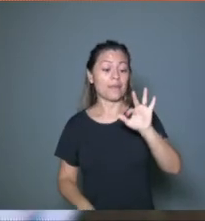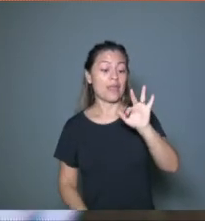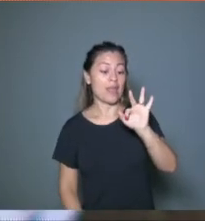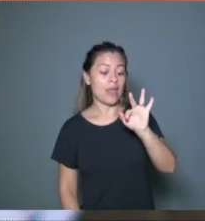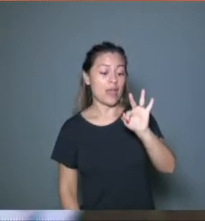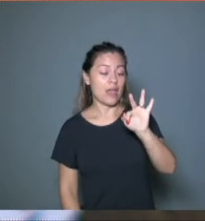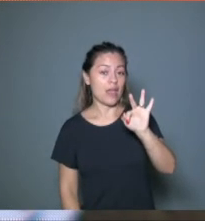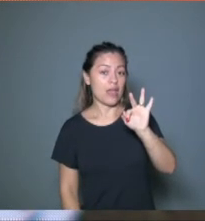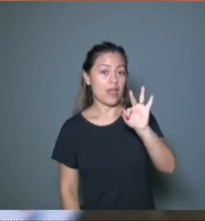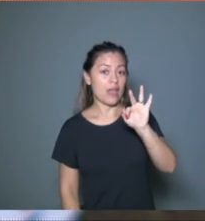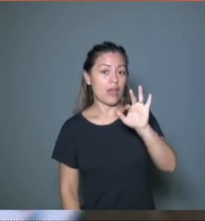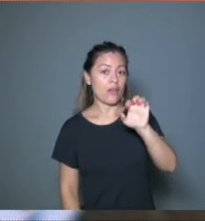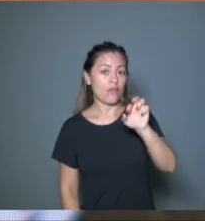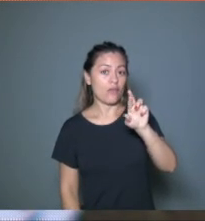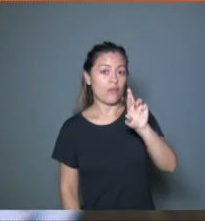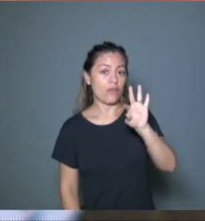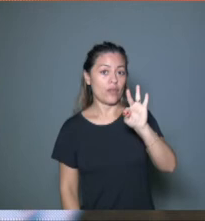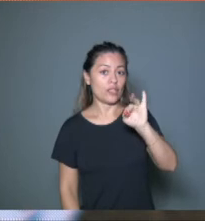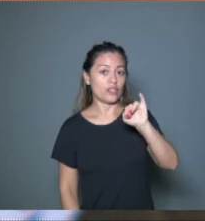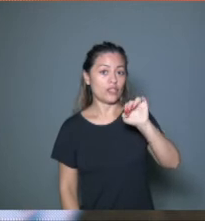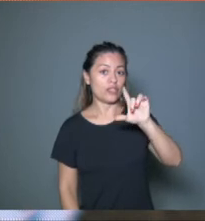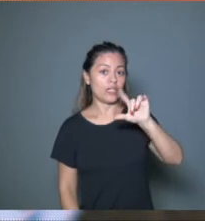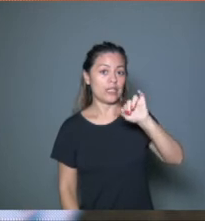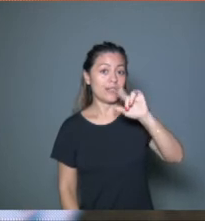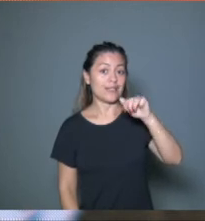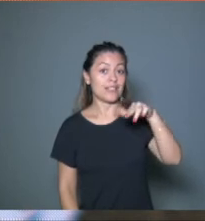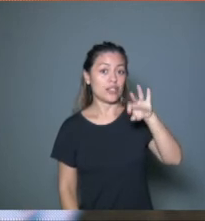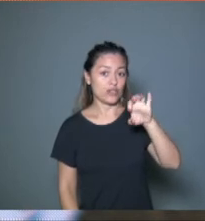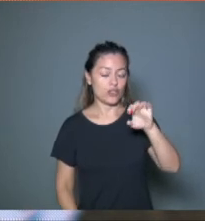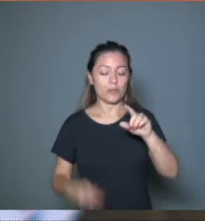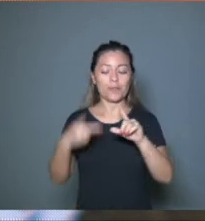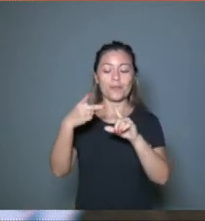Well, there's biologic.